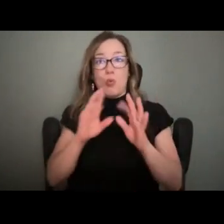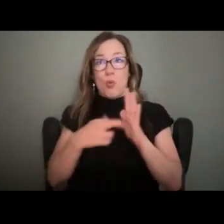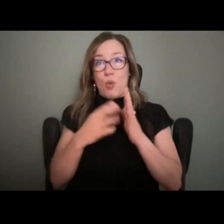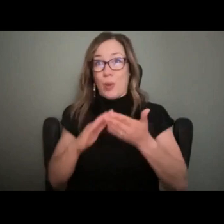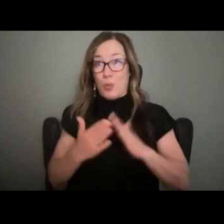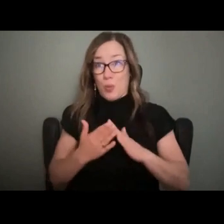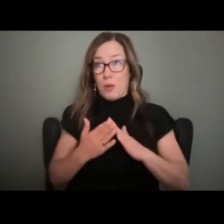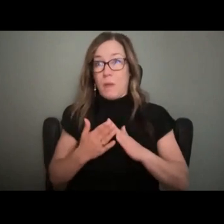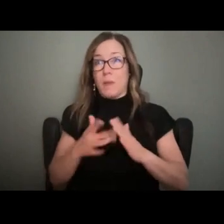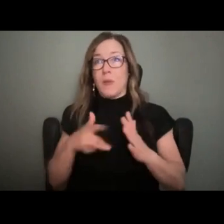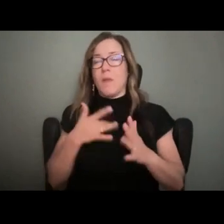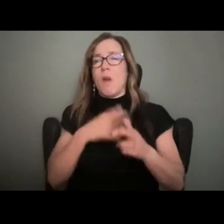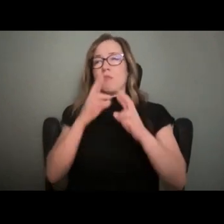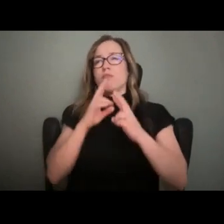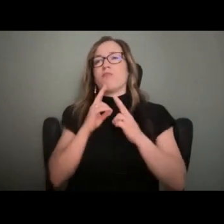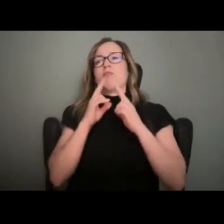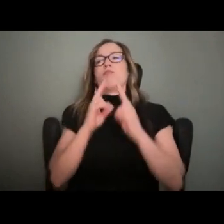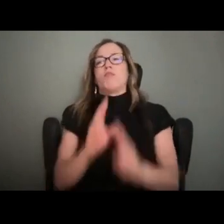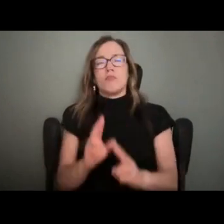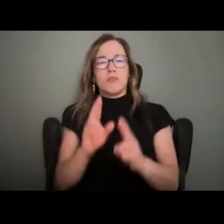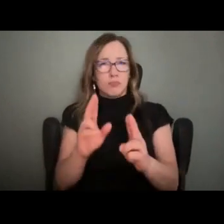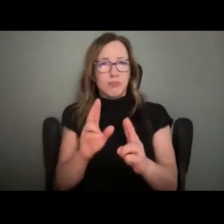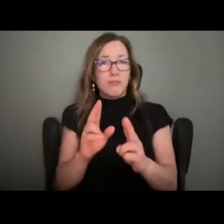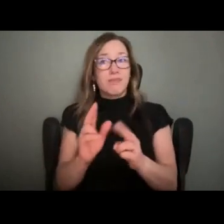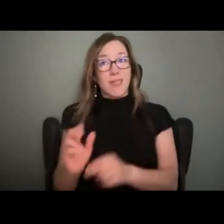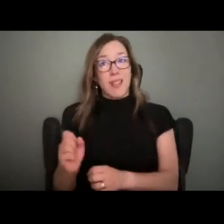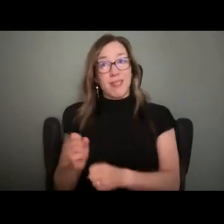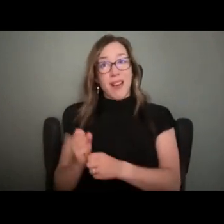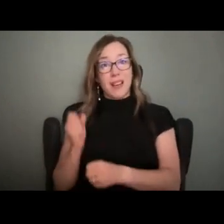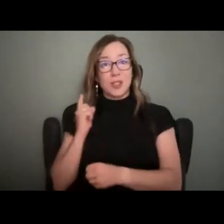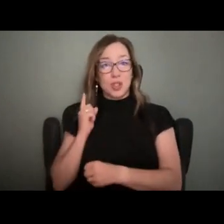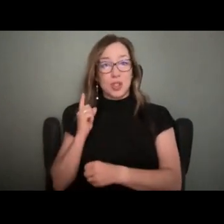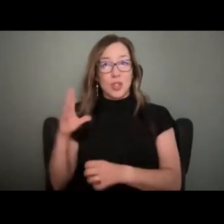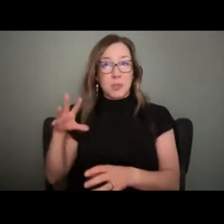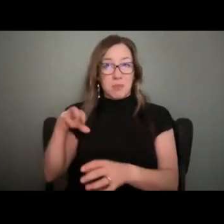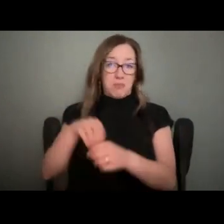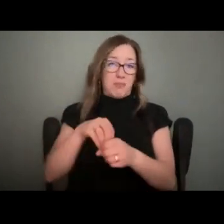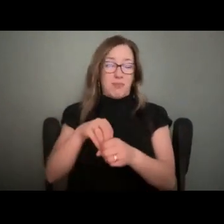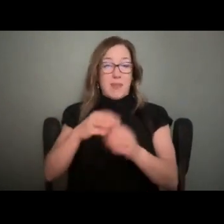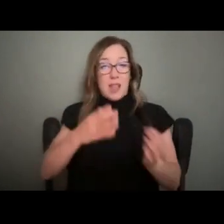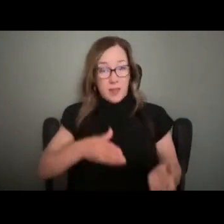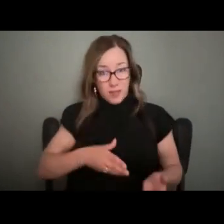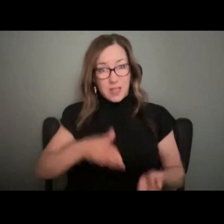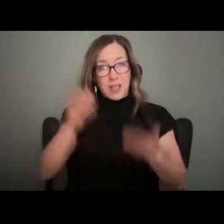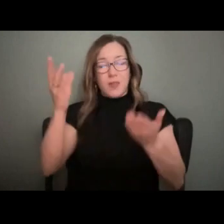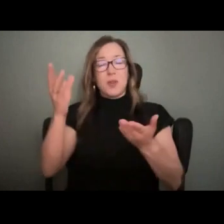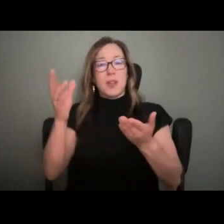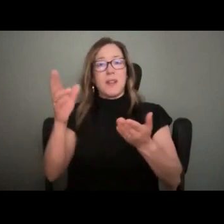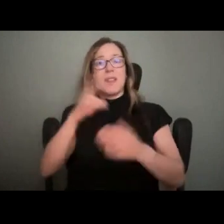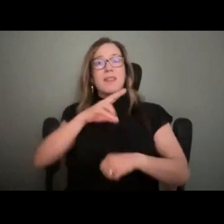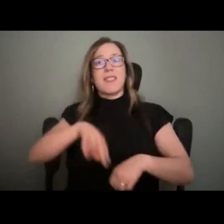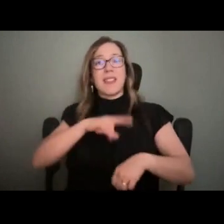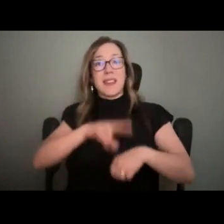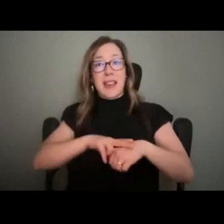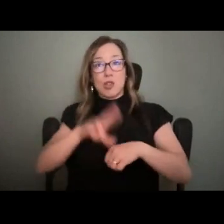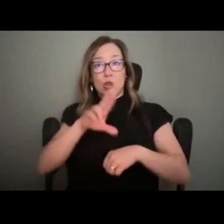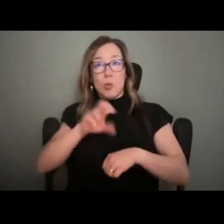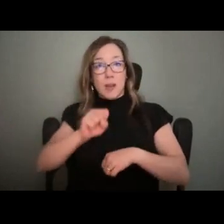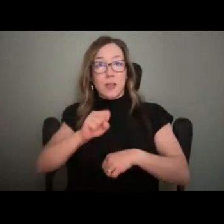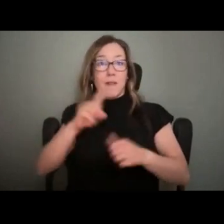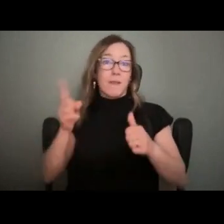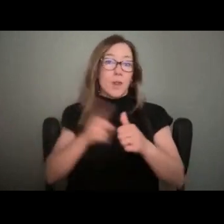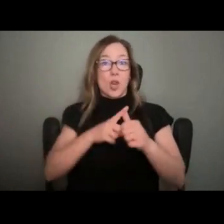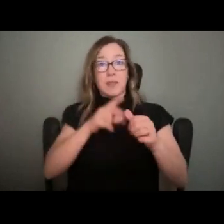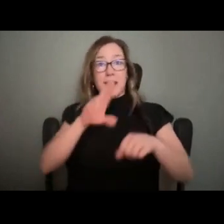so honored to be part last year of our delivery of the nation's first national